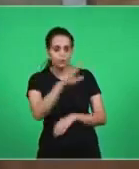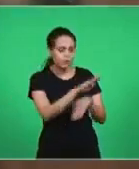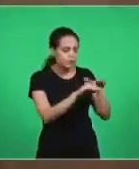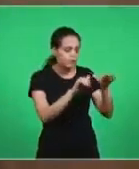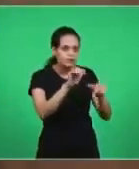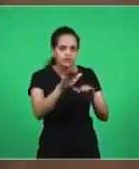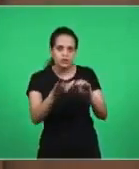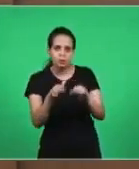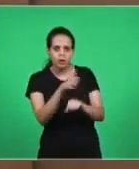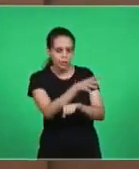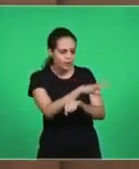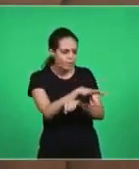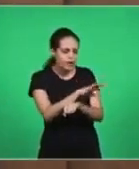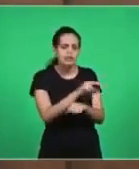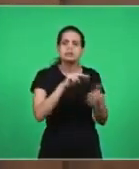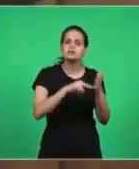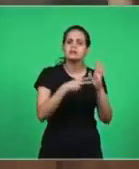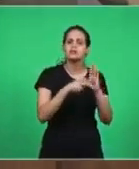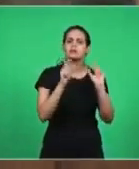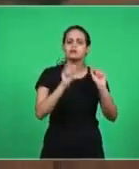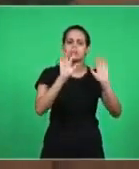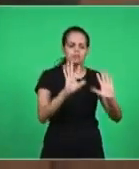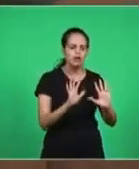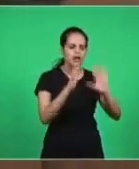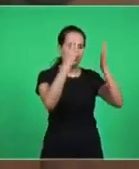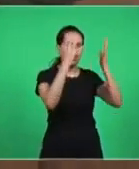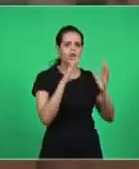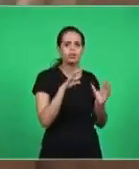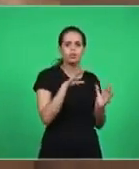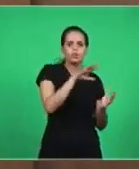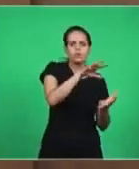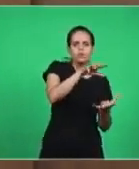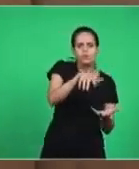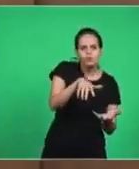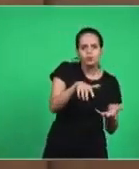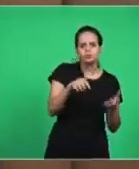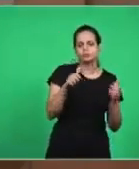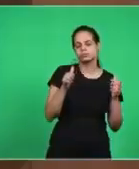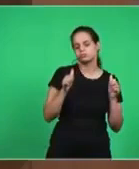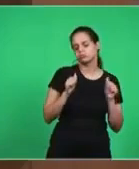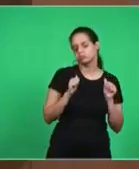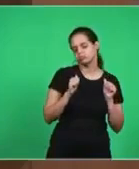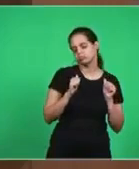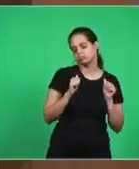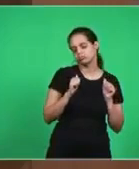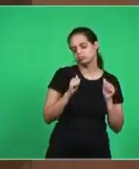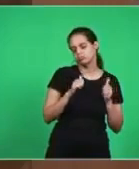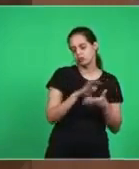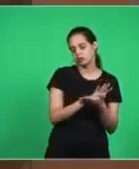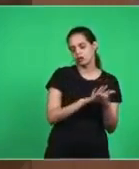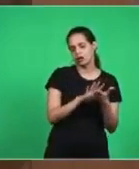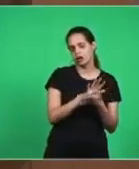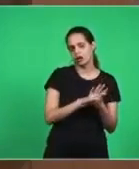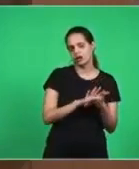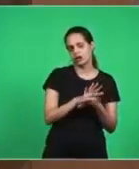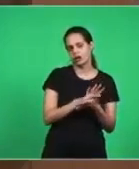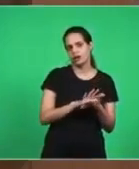squares, in the gatherings, in the feasts, in the world. They are not doing anything.